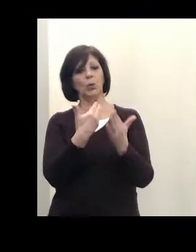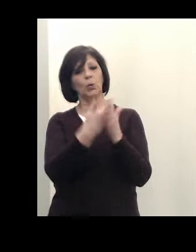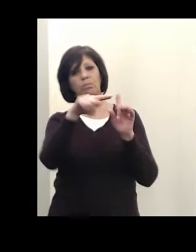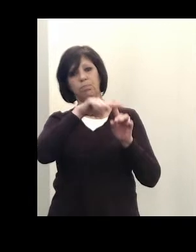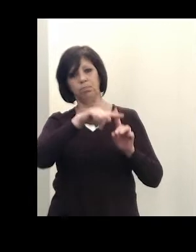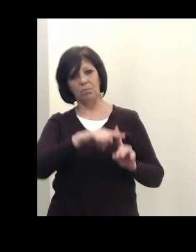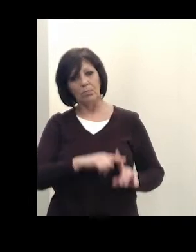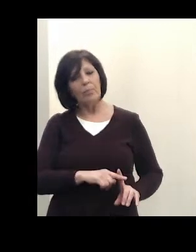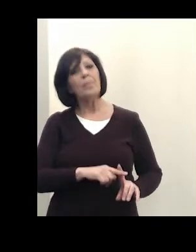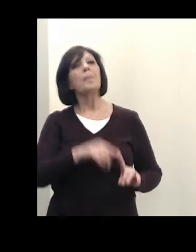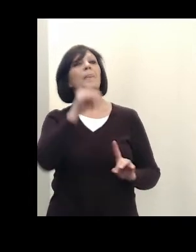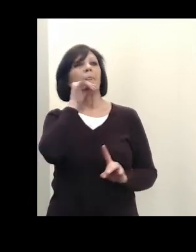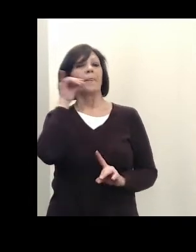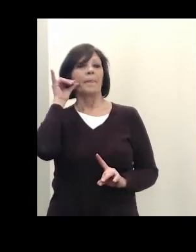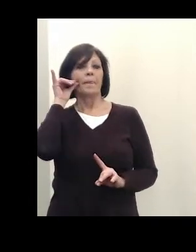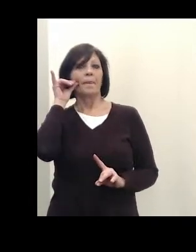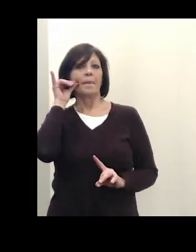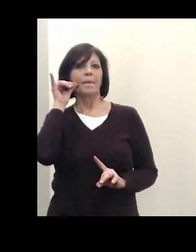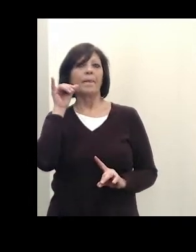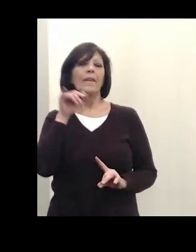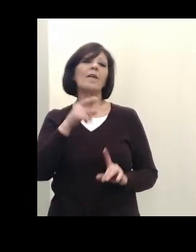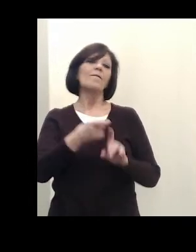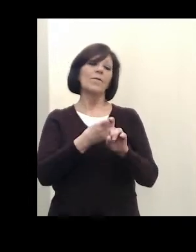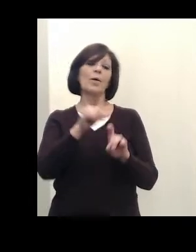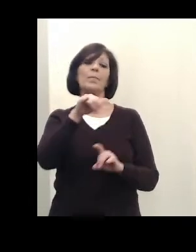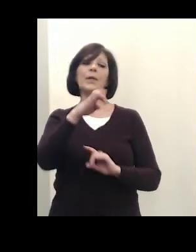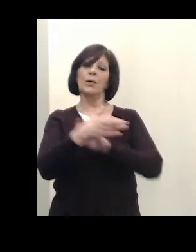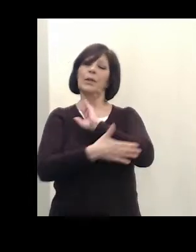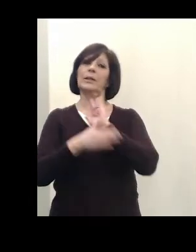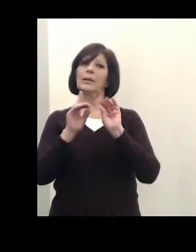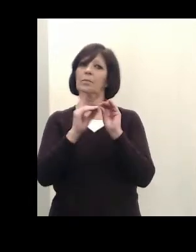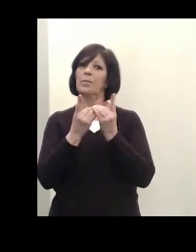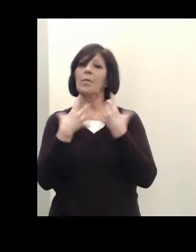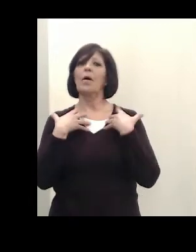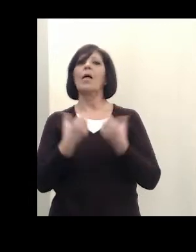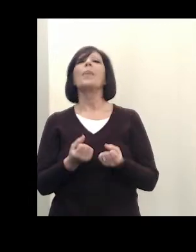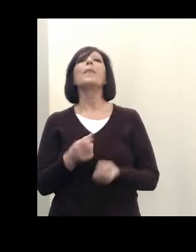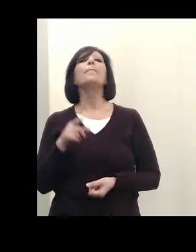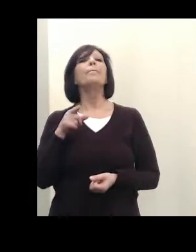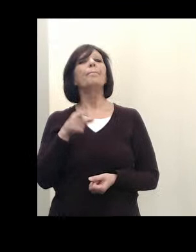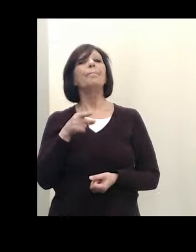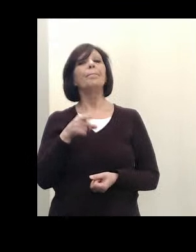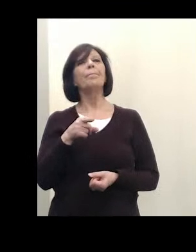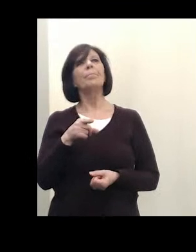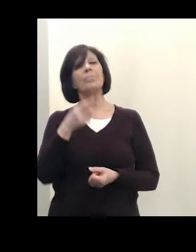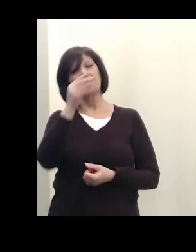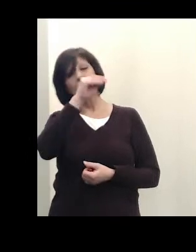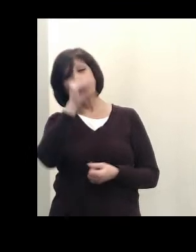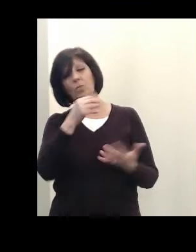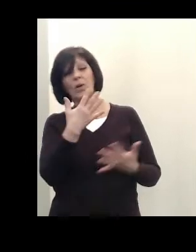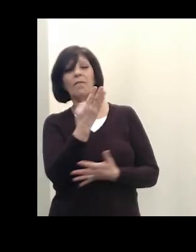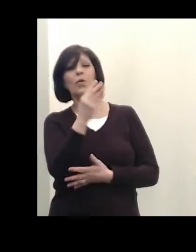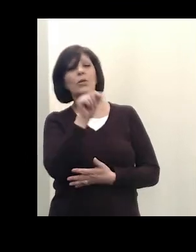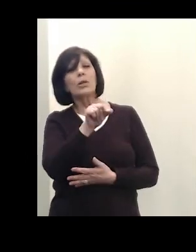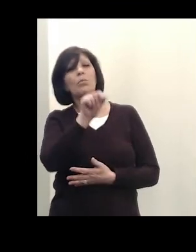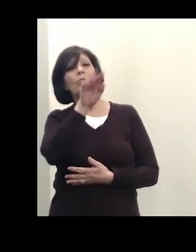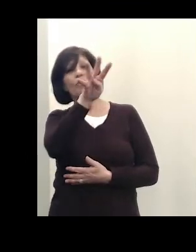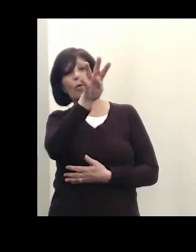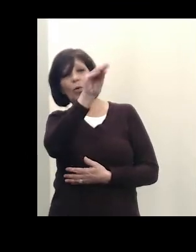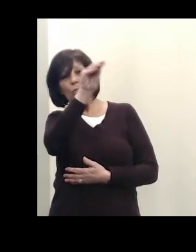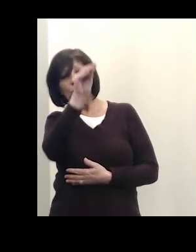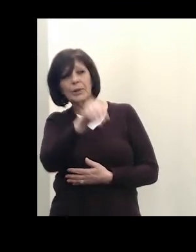confirmed yesterday by the Erie County Department of Health, a positivity rate of 14.4%. To give you